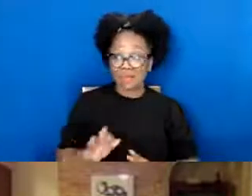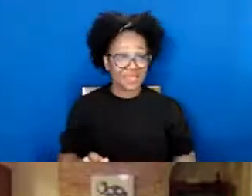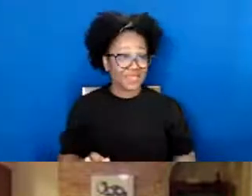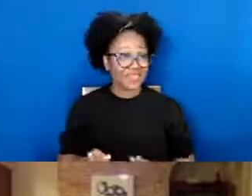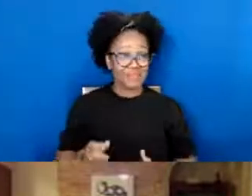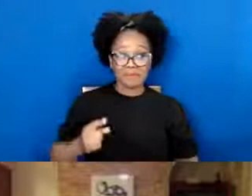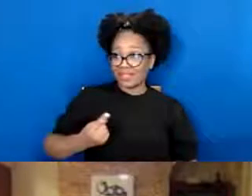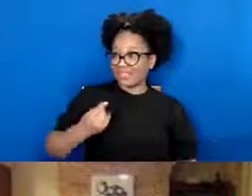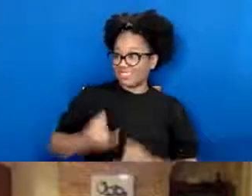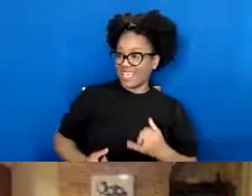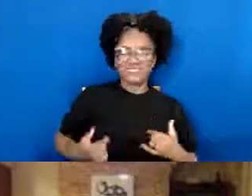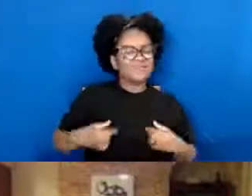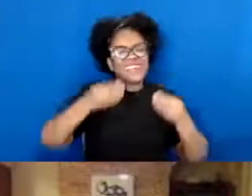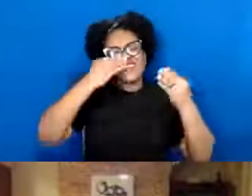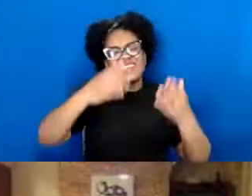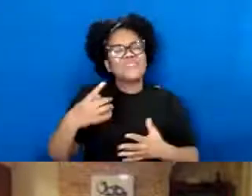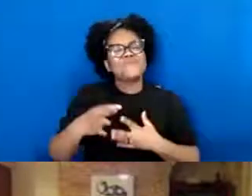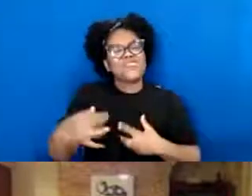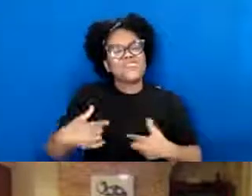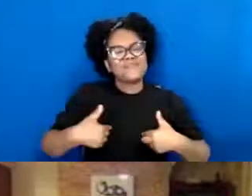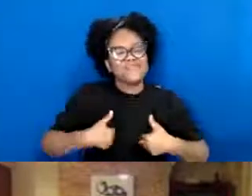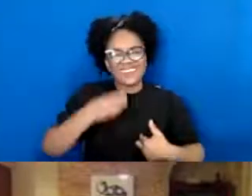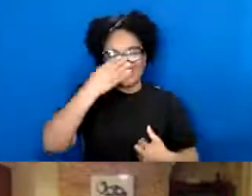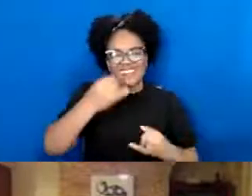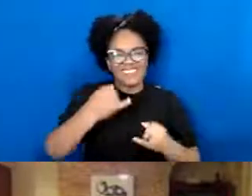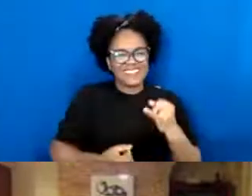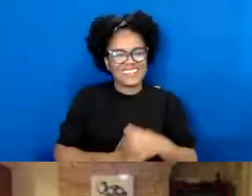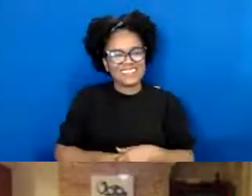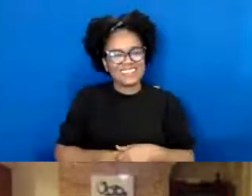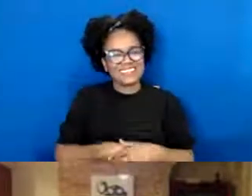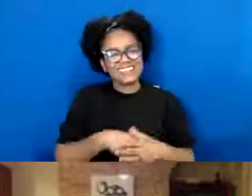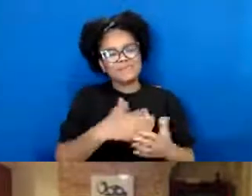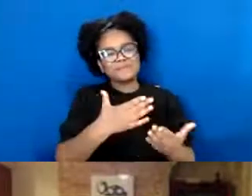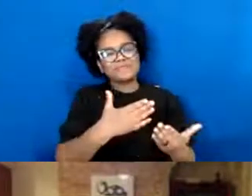Yeah, I mean, this might be cheating a little bit,